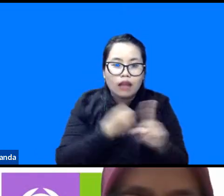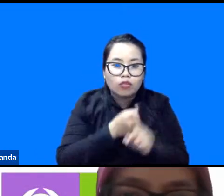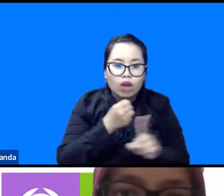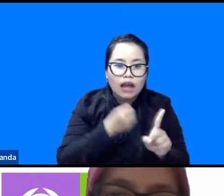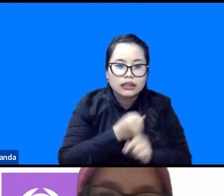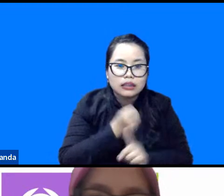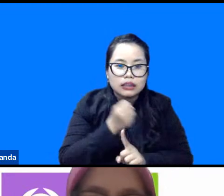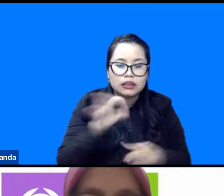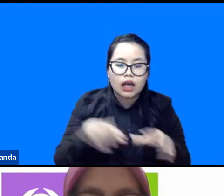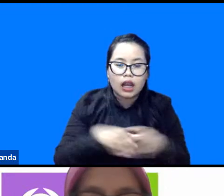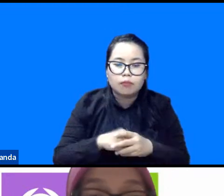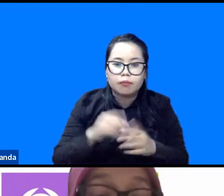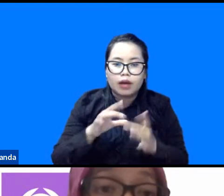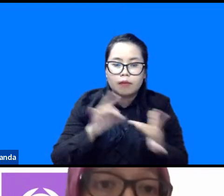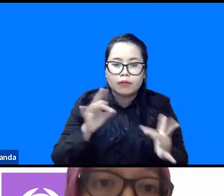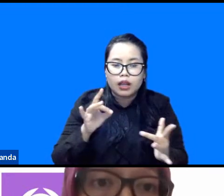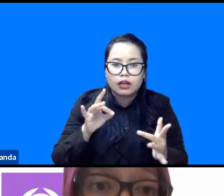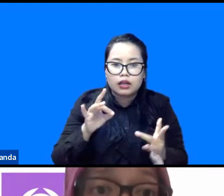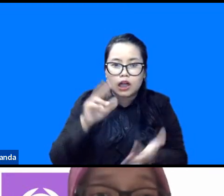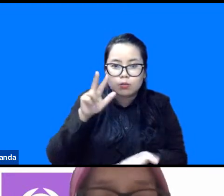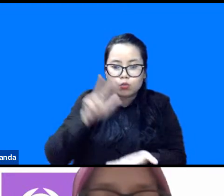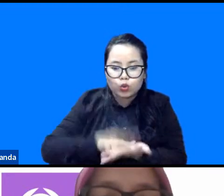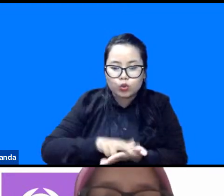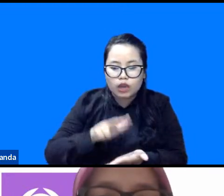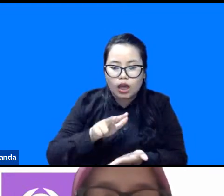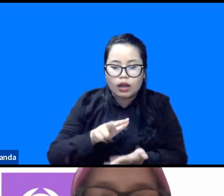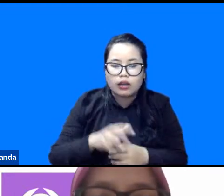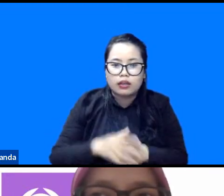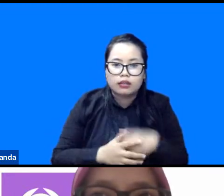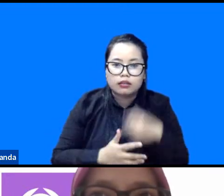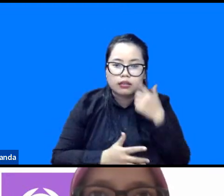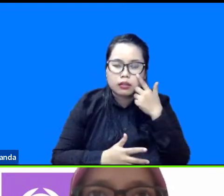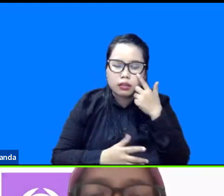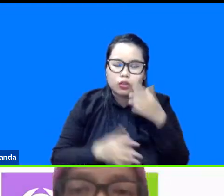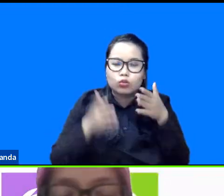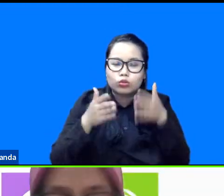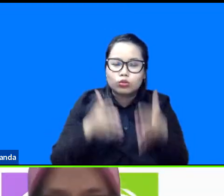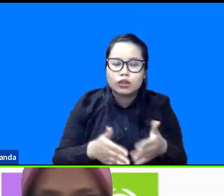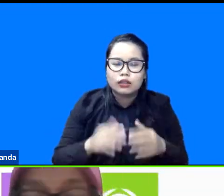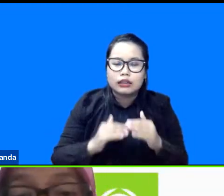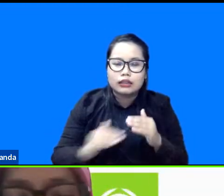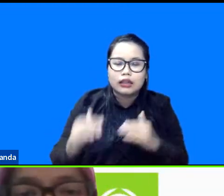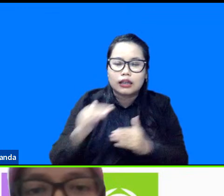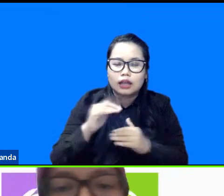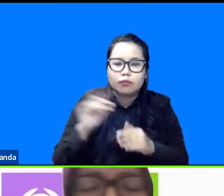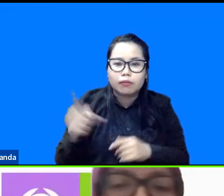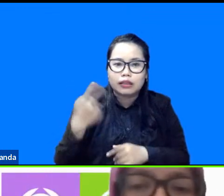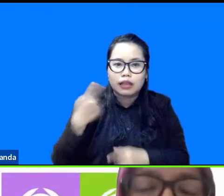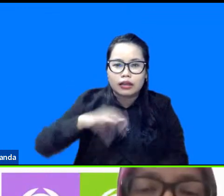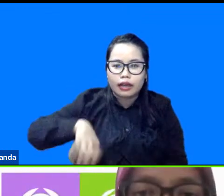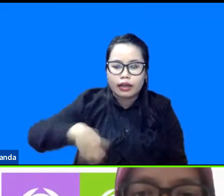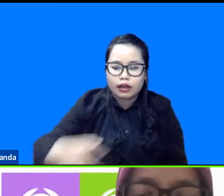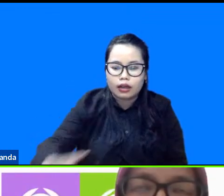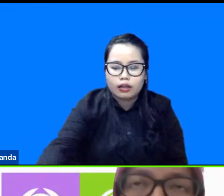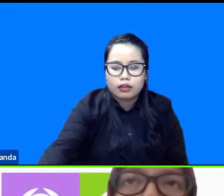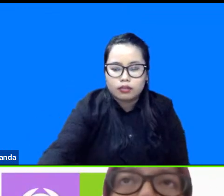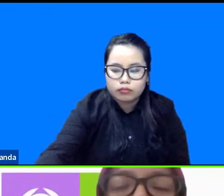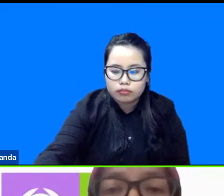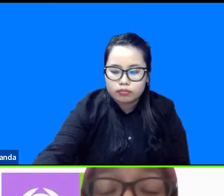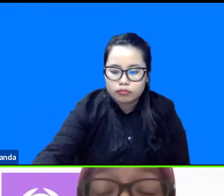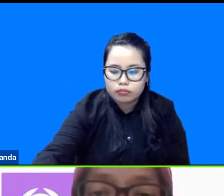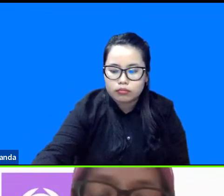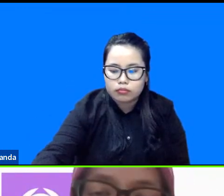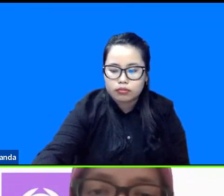process, especially in the local government? Yeah, thank you, Apris. In terms